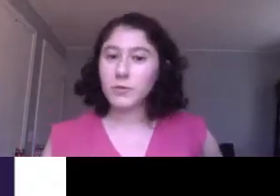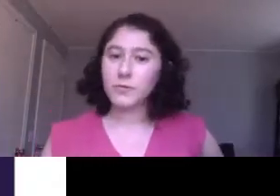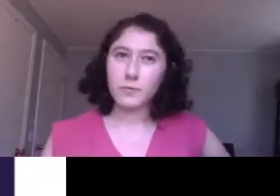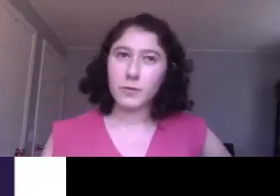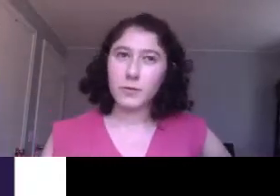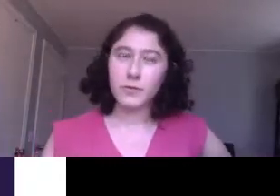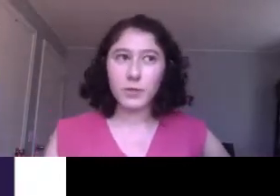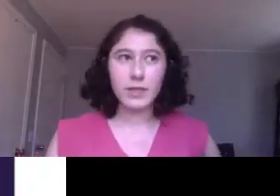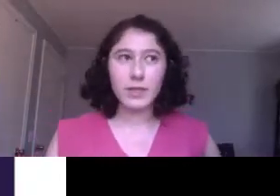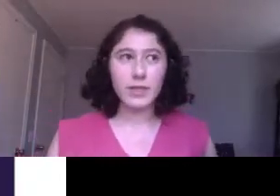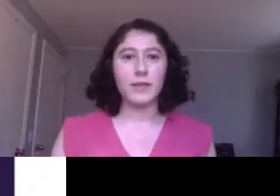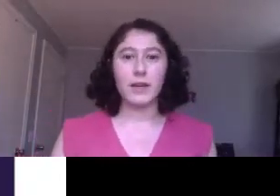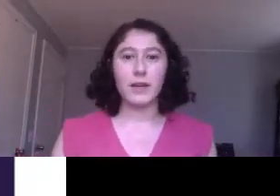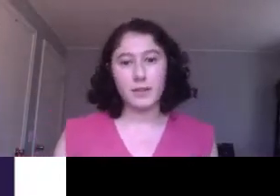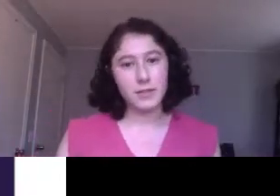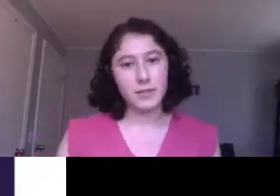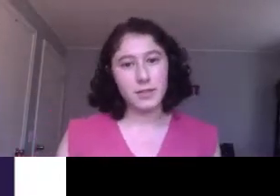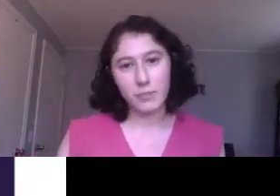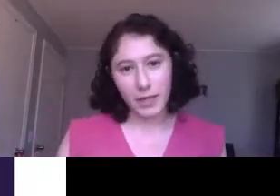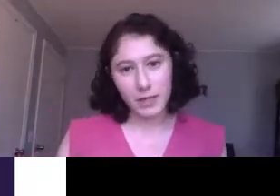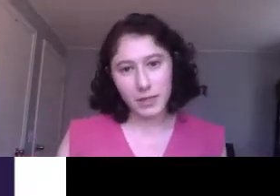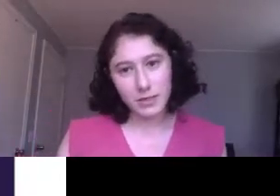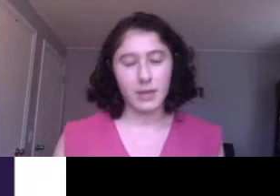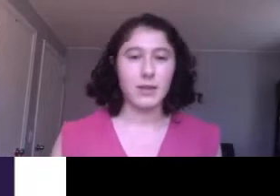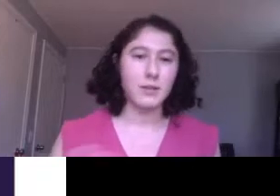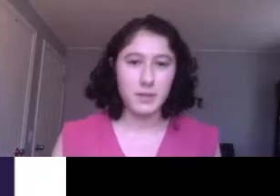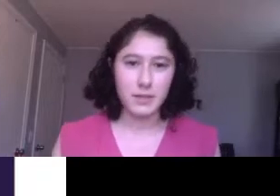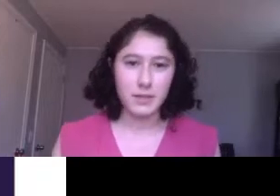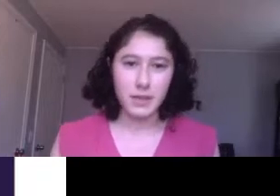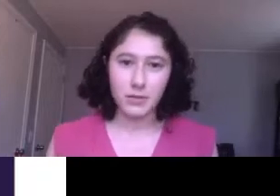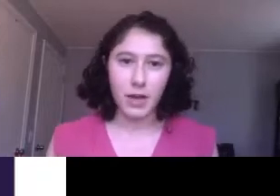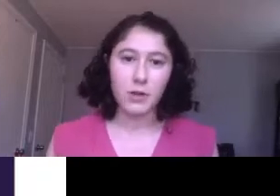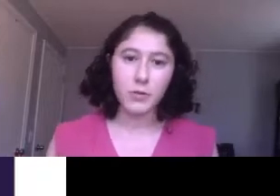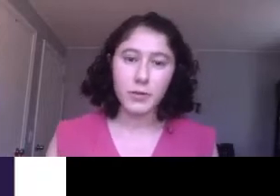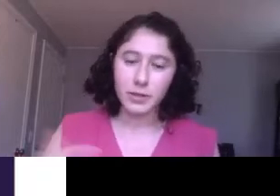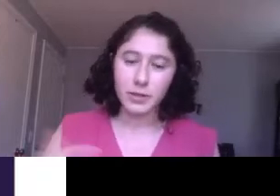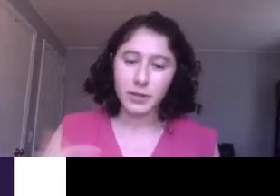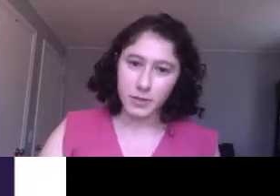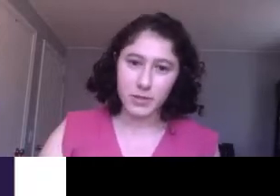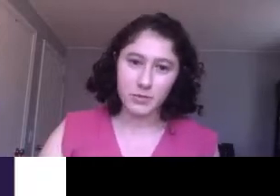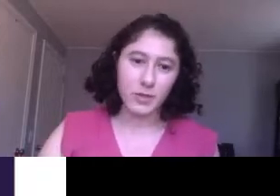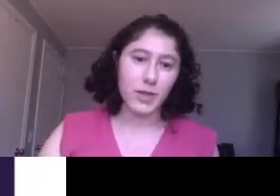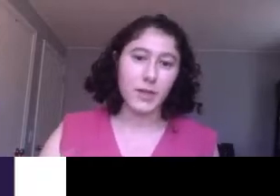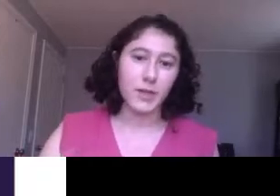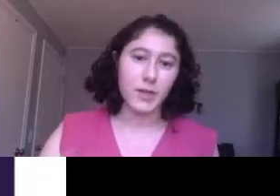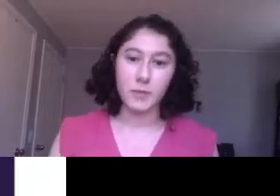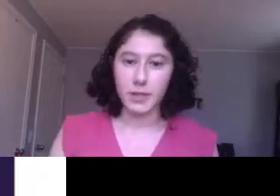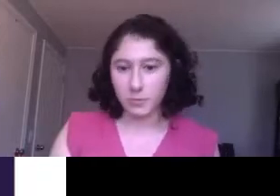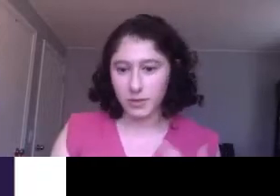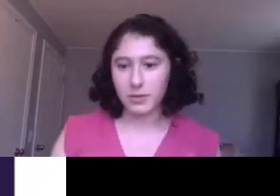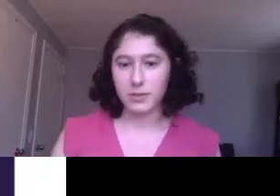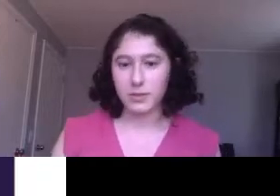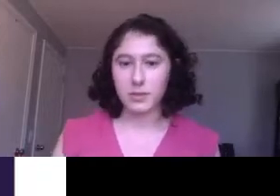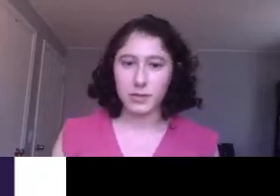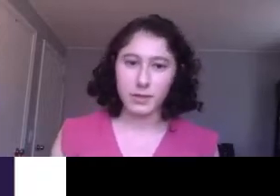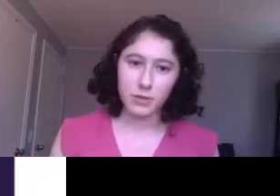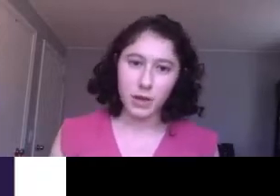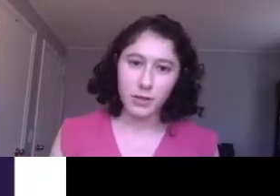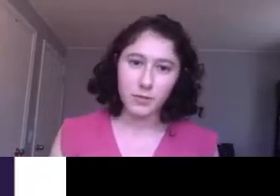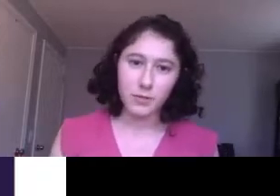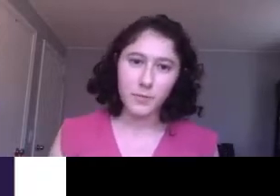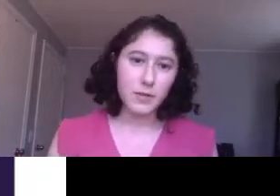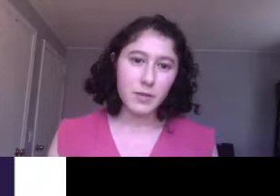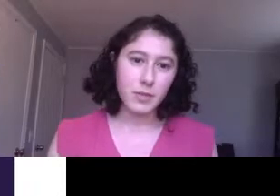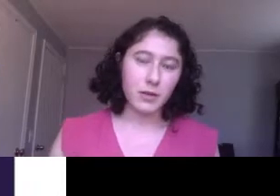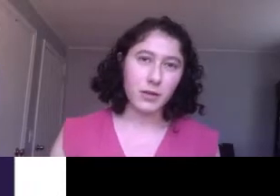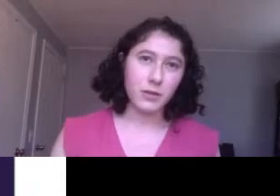can move freely in that it is self-paced and they can decide how quickly they want to move their hand and when they want to start the next